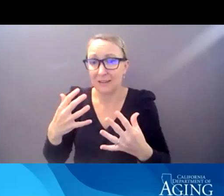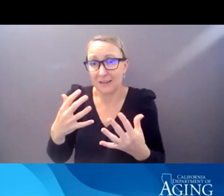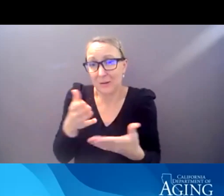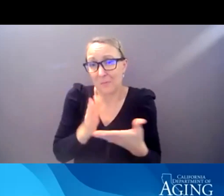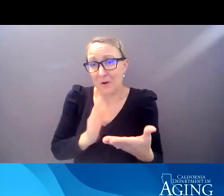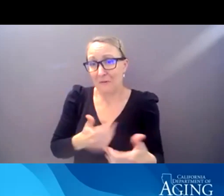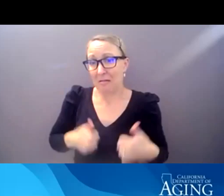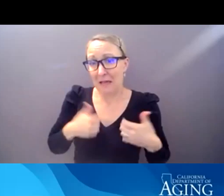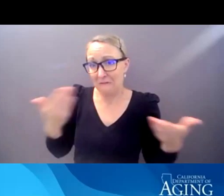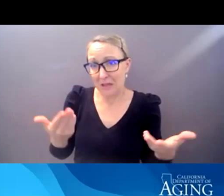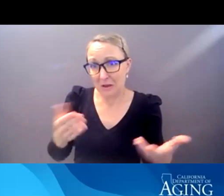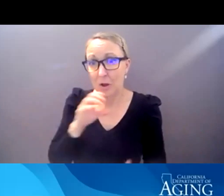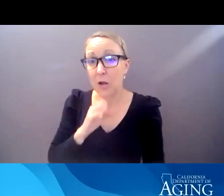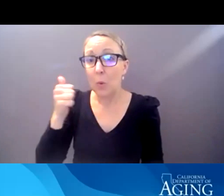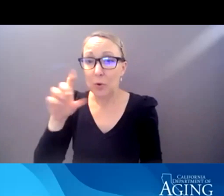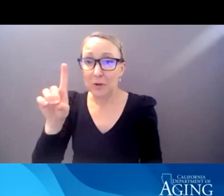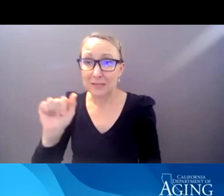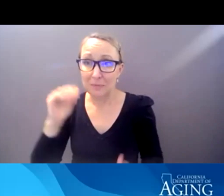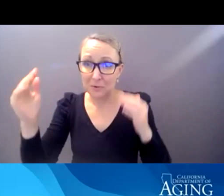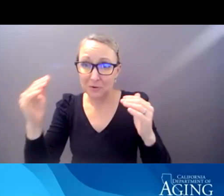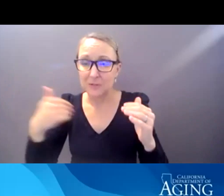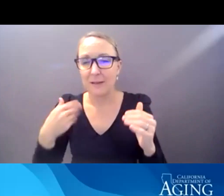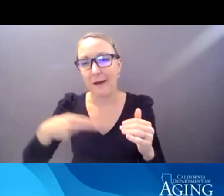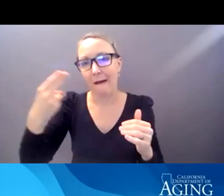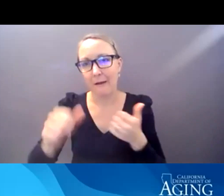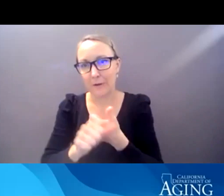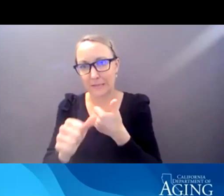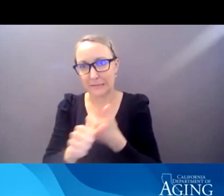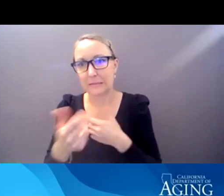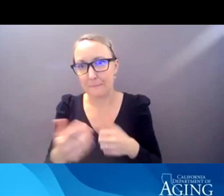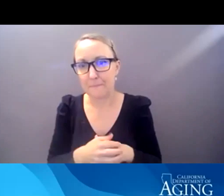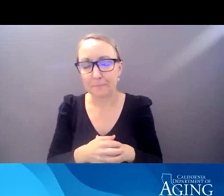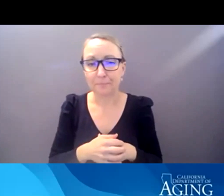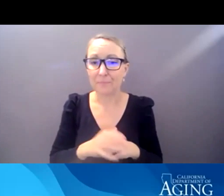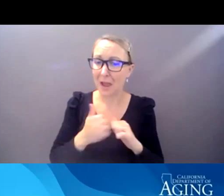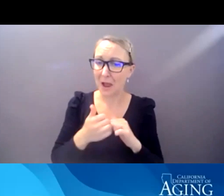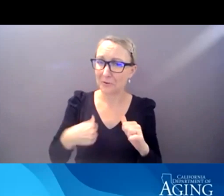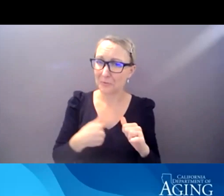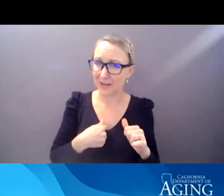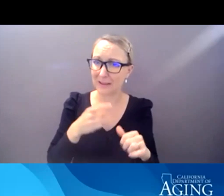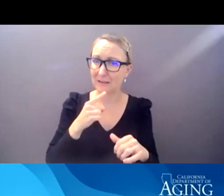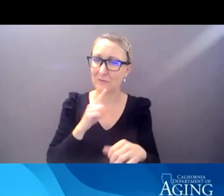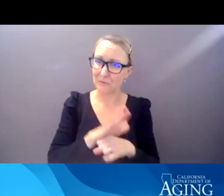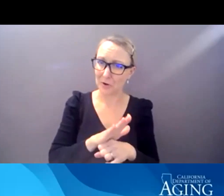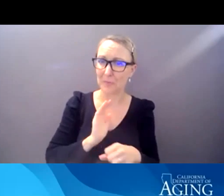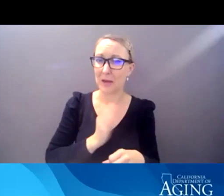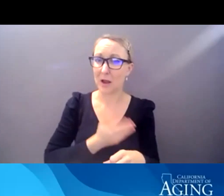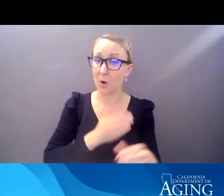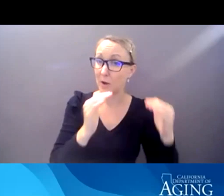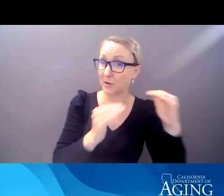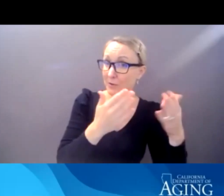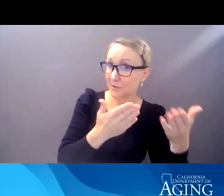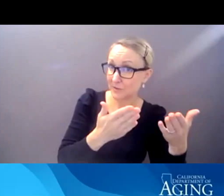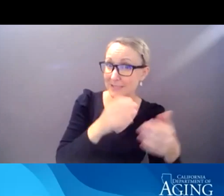older and disabled adults can be much more at risk. How do we make sure that our adult services, our aging services, and our